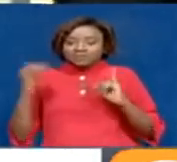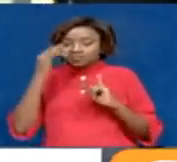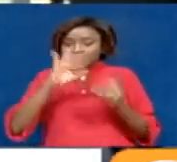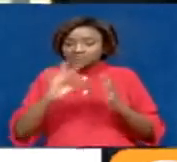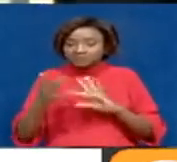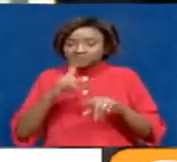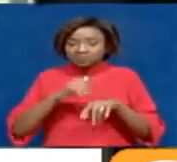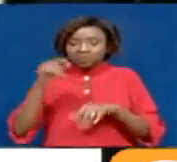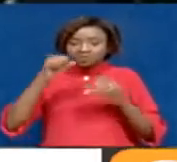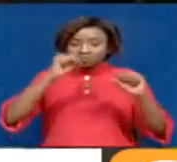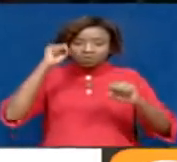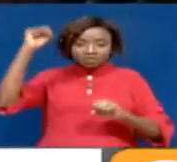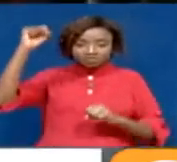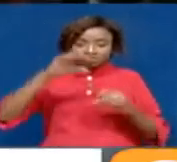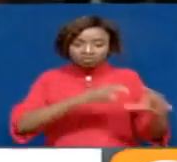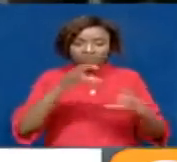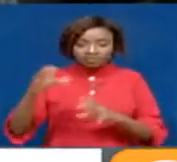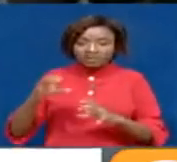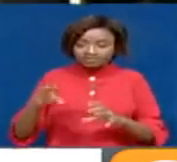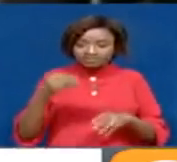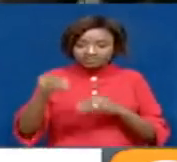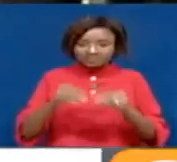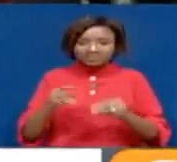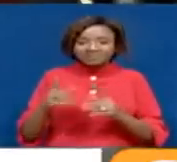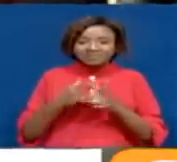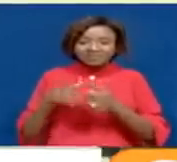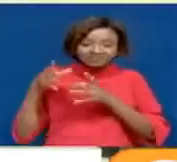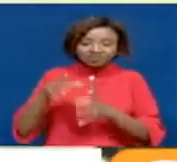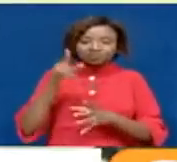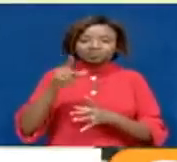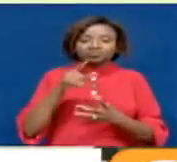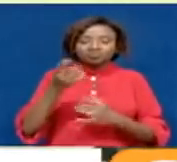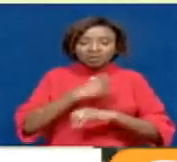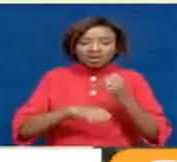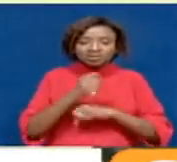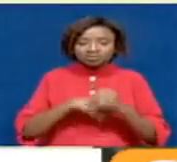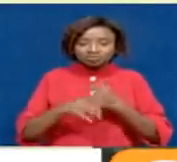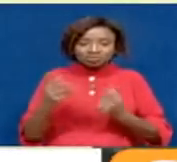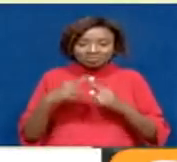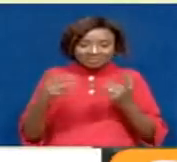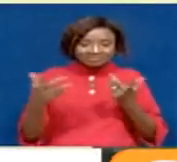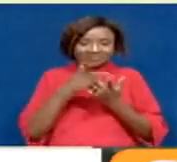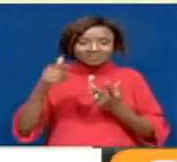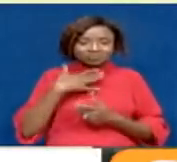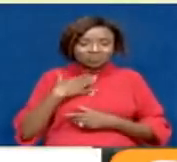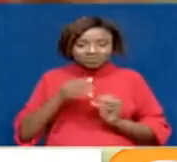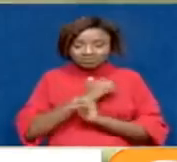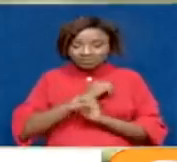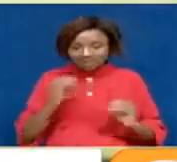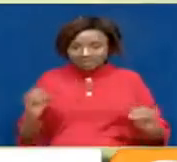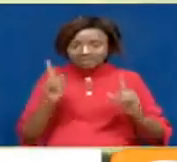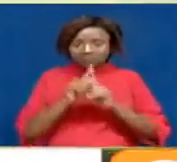elected by a political party, they force you to take issues and sides which you don't agree with. Msajili wa vyama vya kisiasa anasema